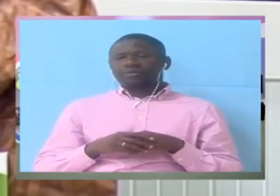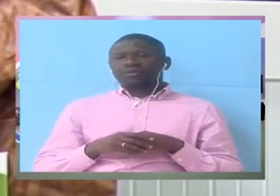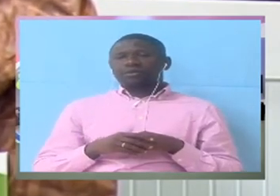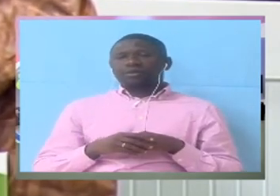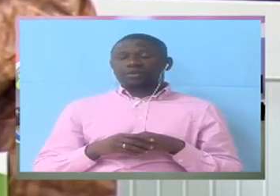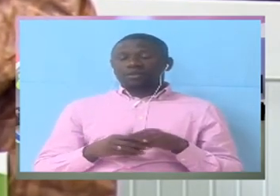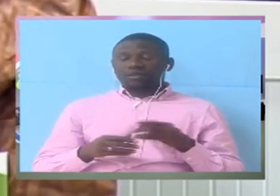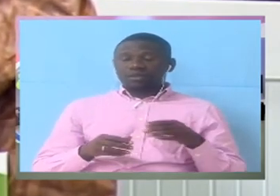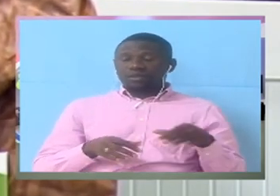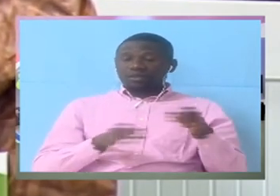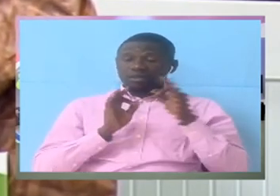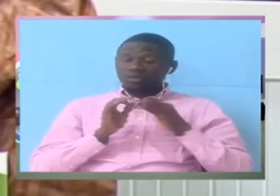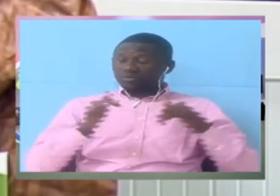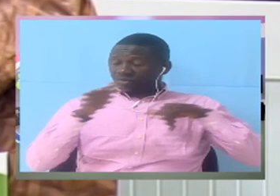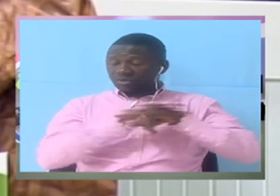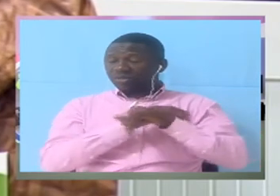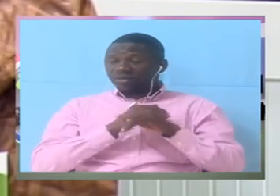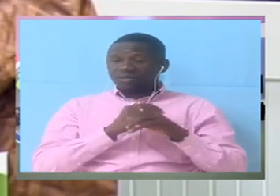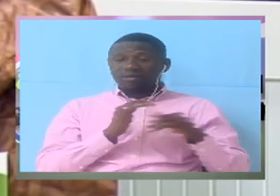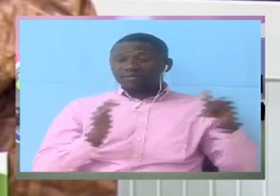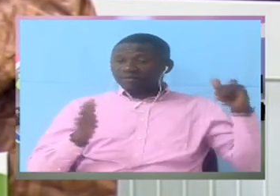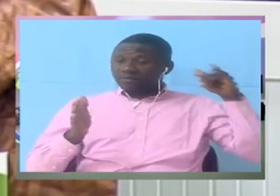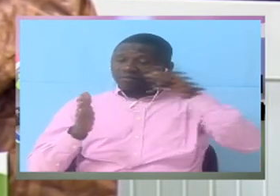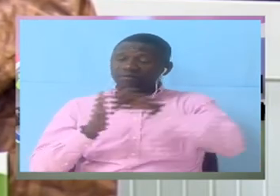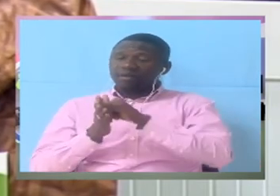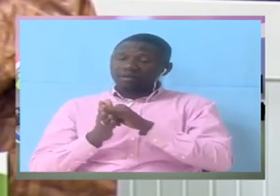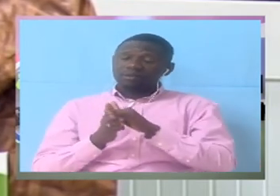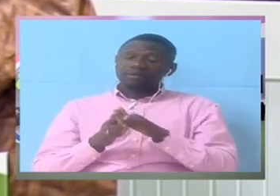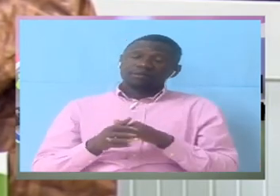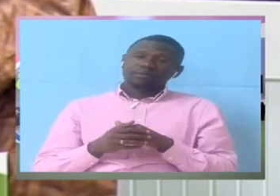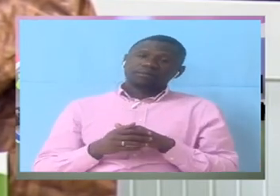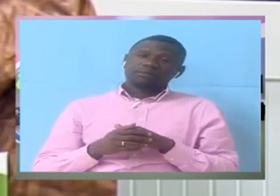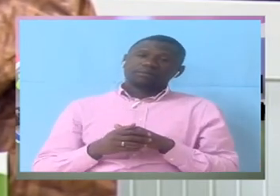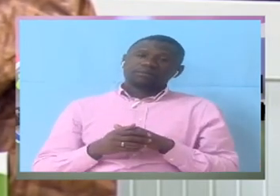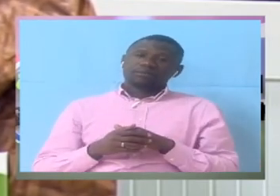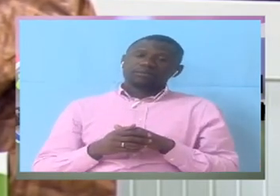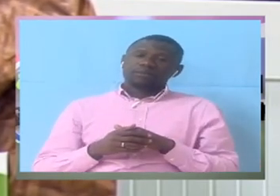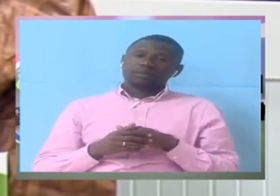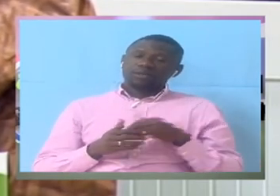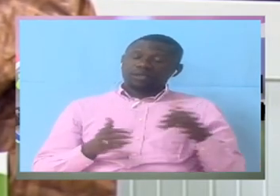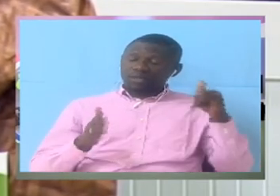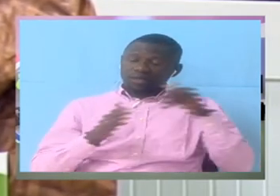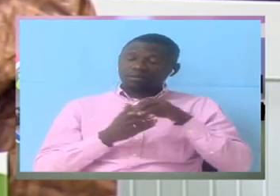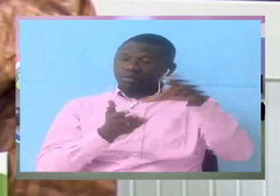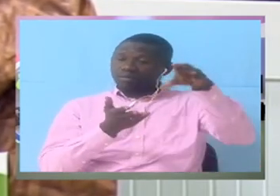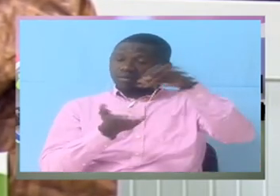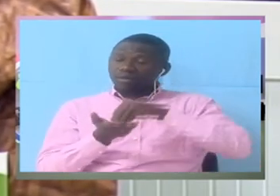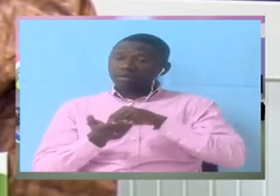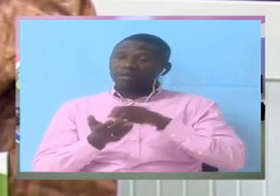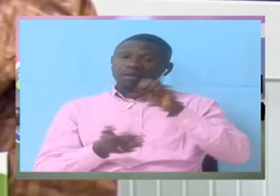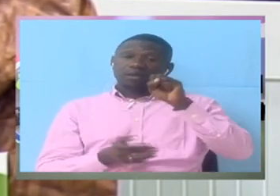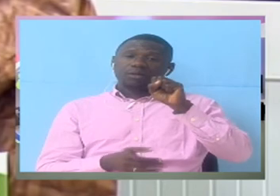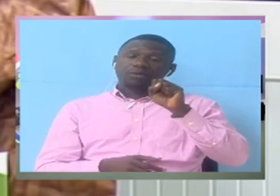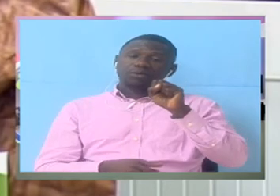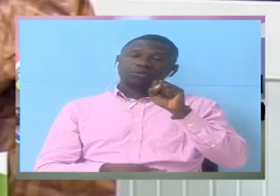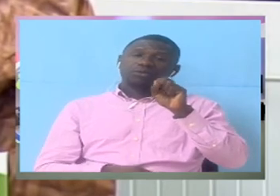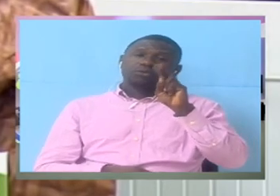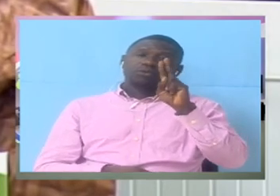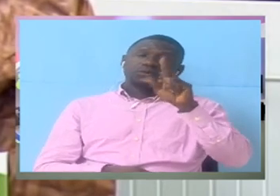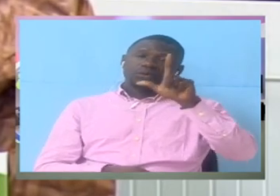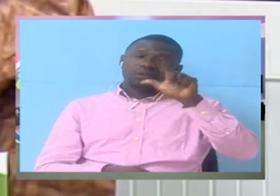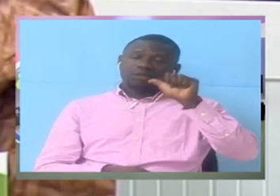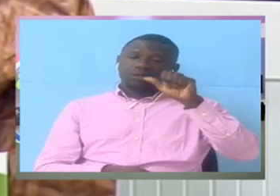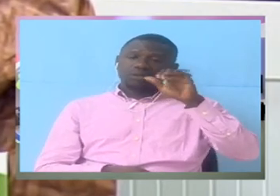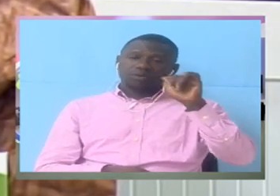They took us in a special flight. They came and picked Suleiman Sarr in Kaolack. In the